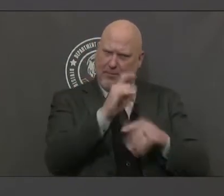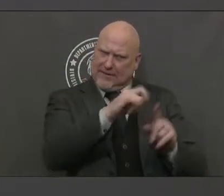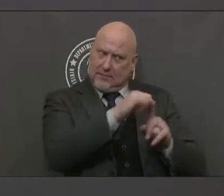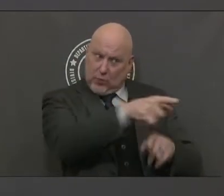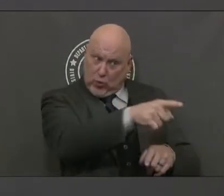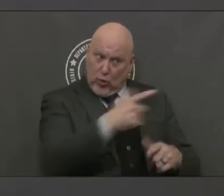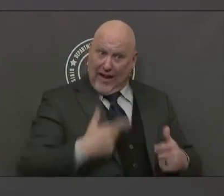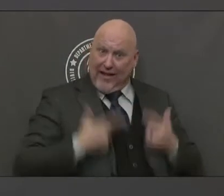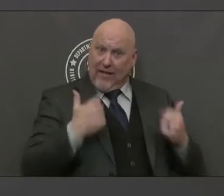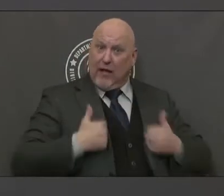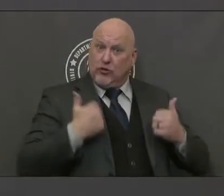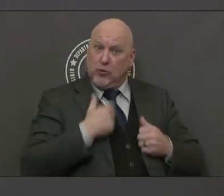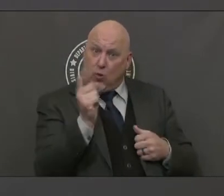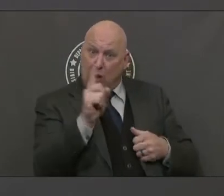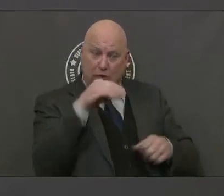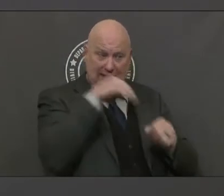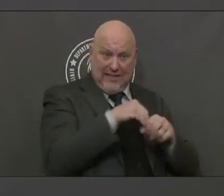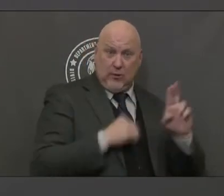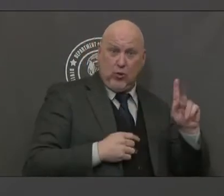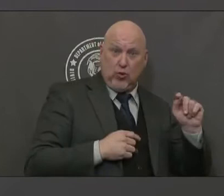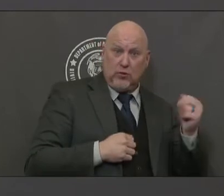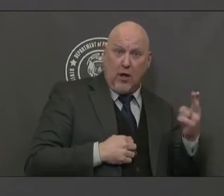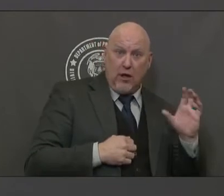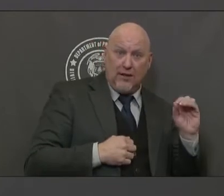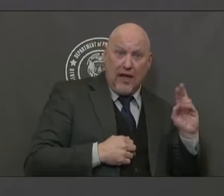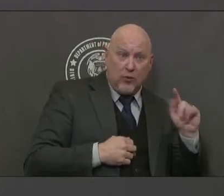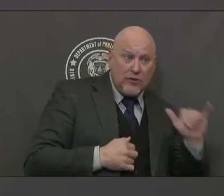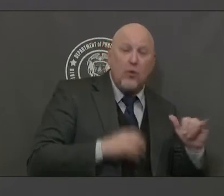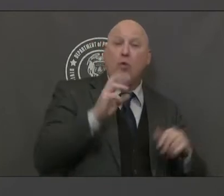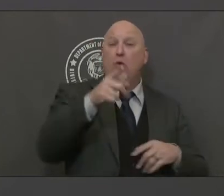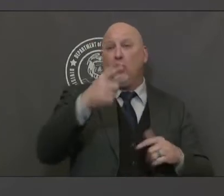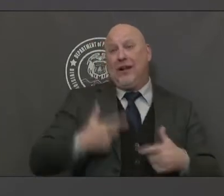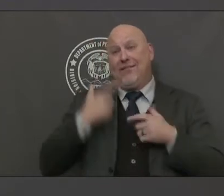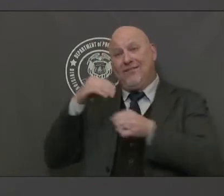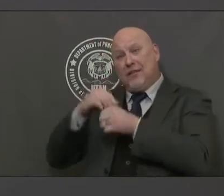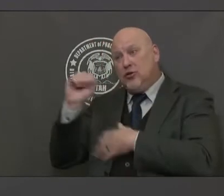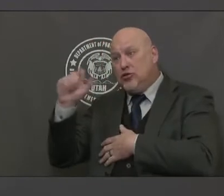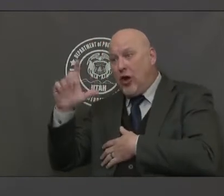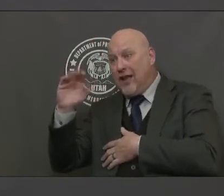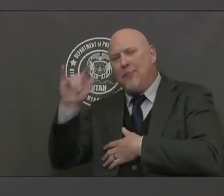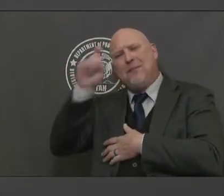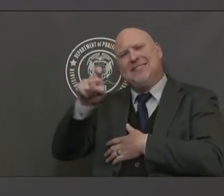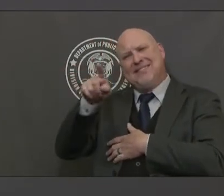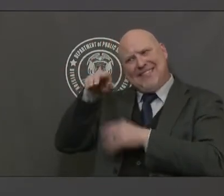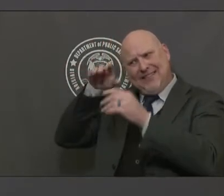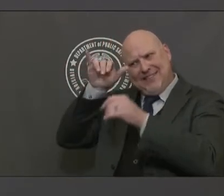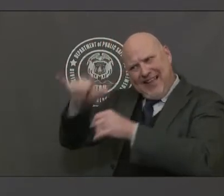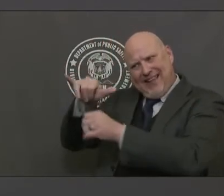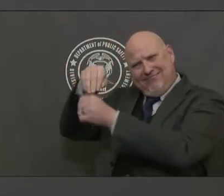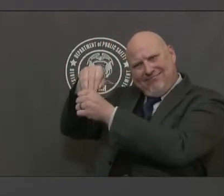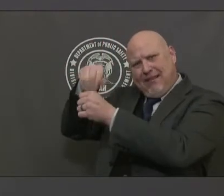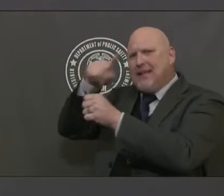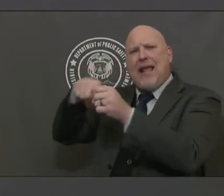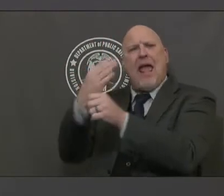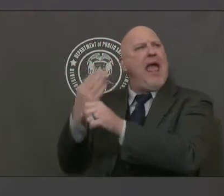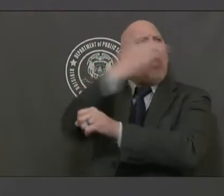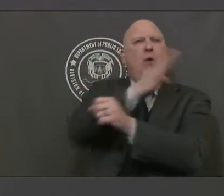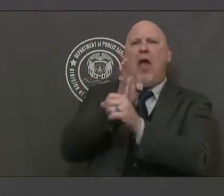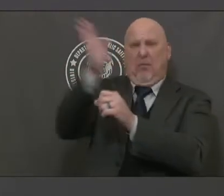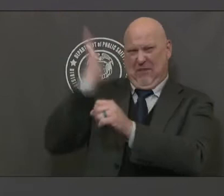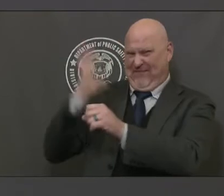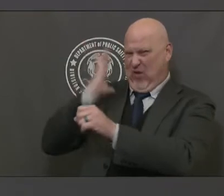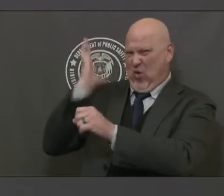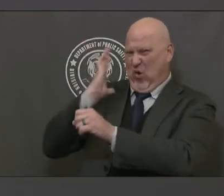county, that's perfectly fine. Go for it. We are no longer requiring that you stay in your own county to get